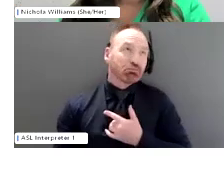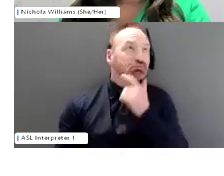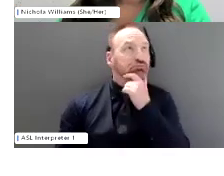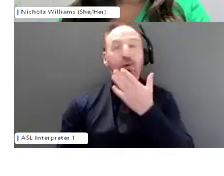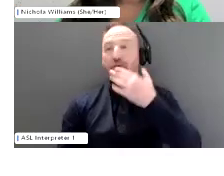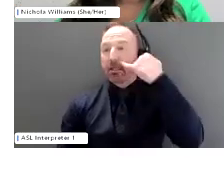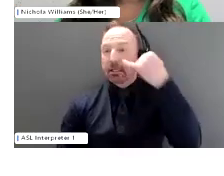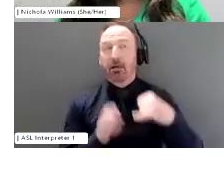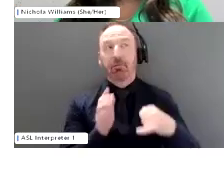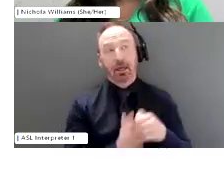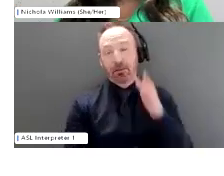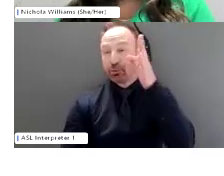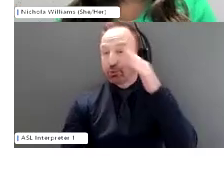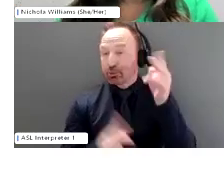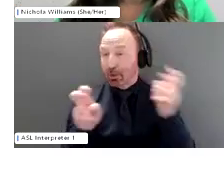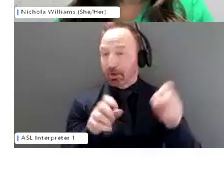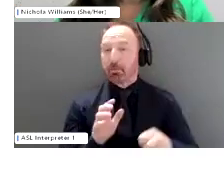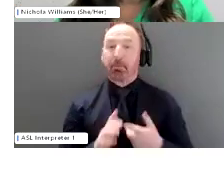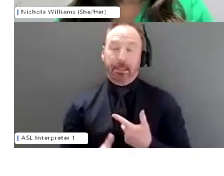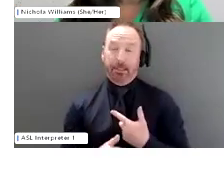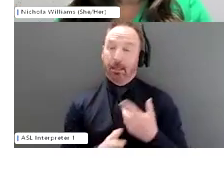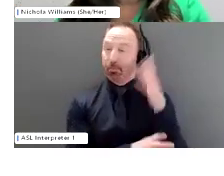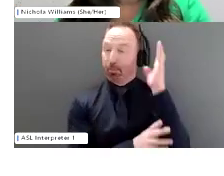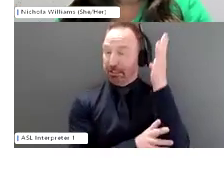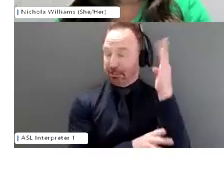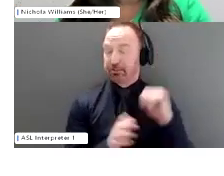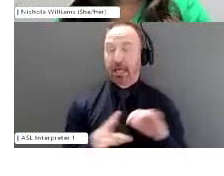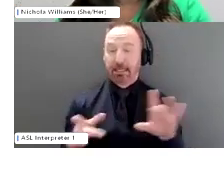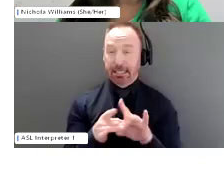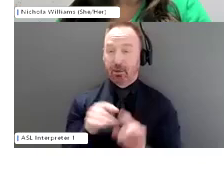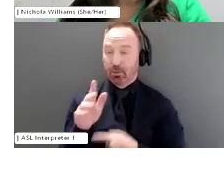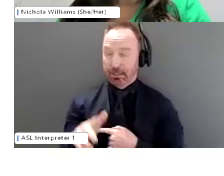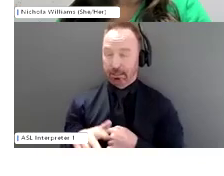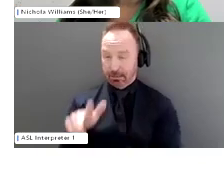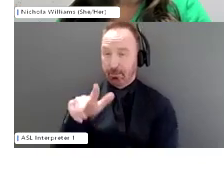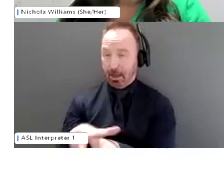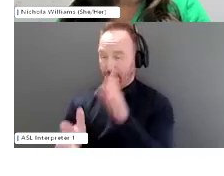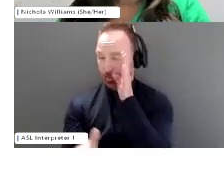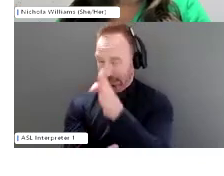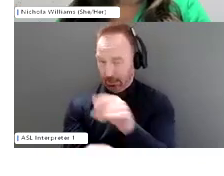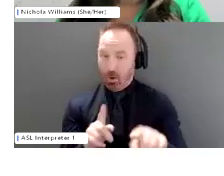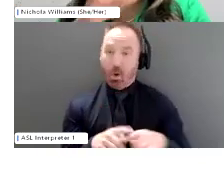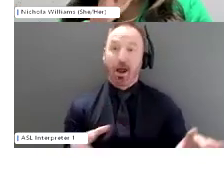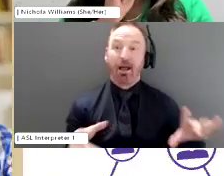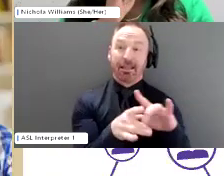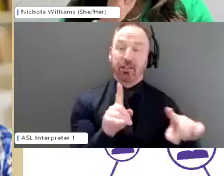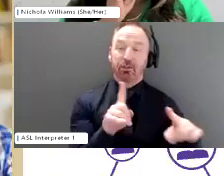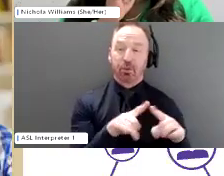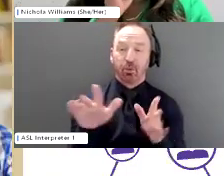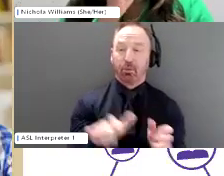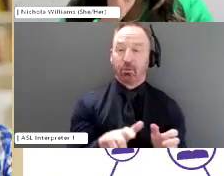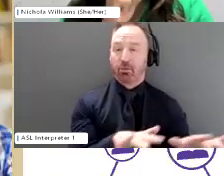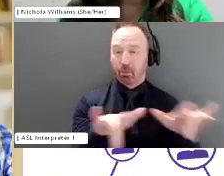of the presentation today, as well as a link and a follow-up email that we provide with the link to the recording.